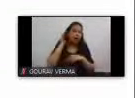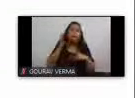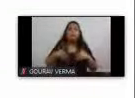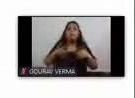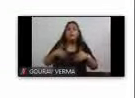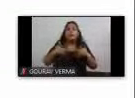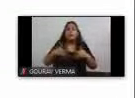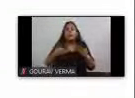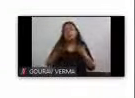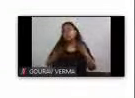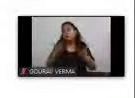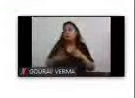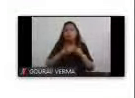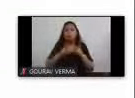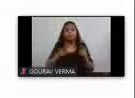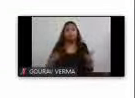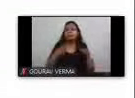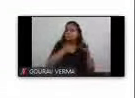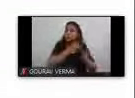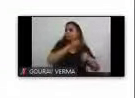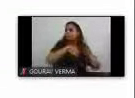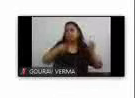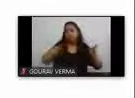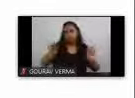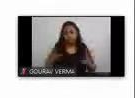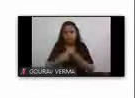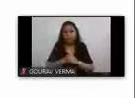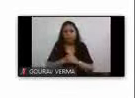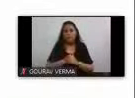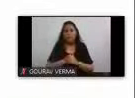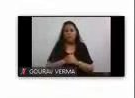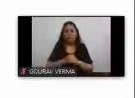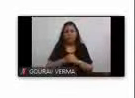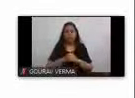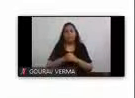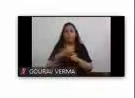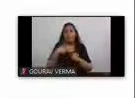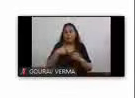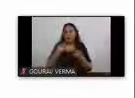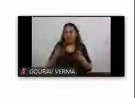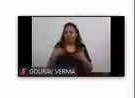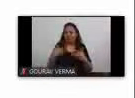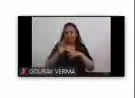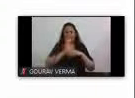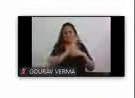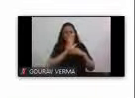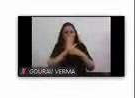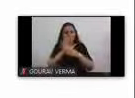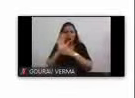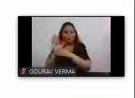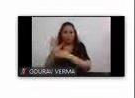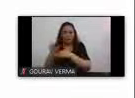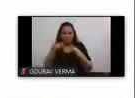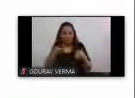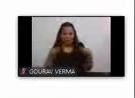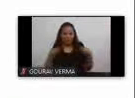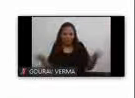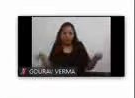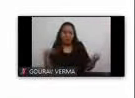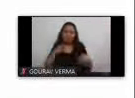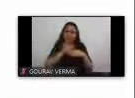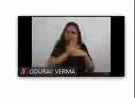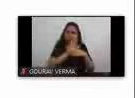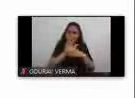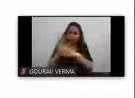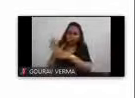the materials used for assessment, whether it is optimal for the child, whatever materials that hum use kar rahe, whether the child is